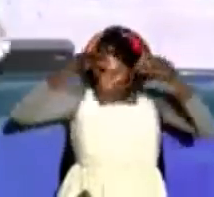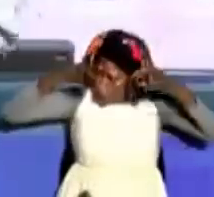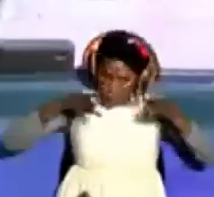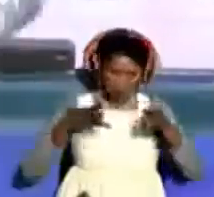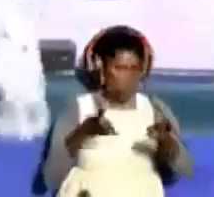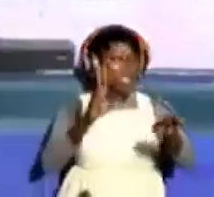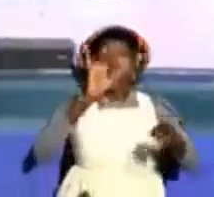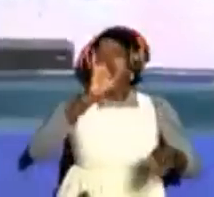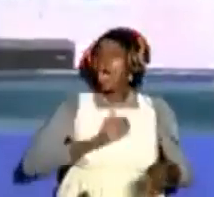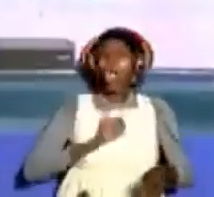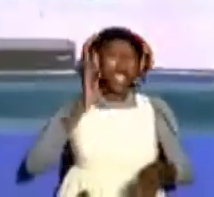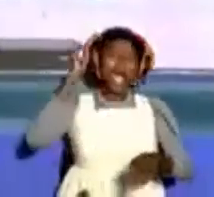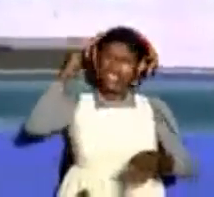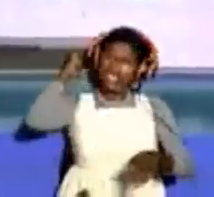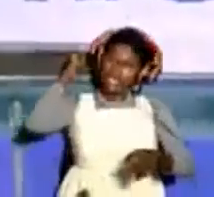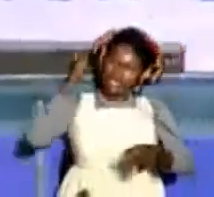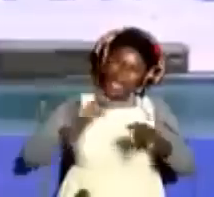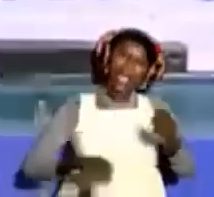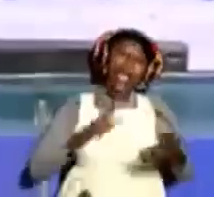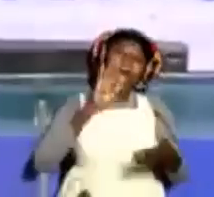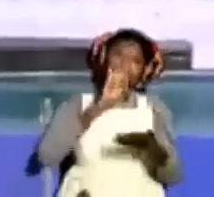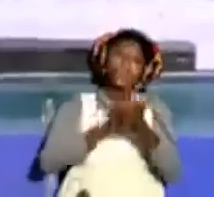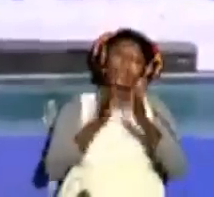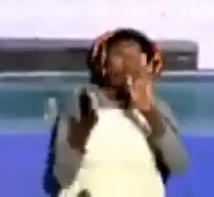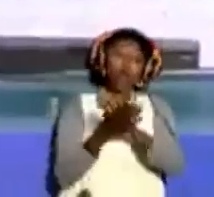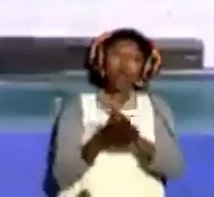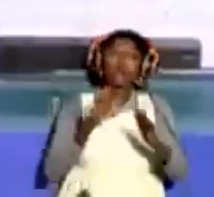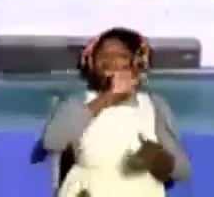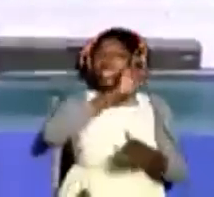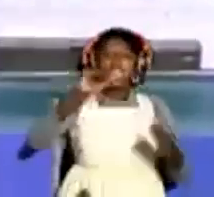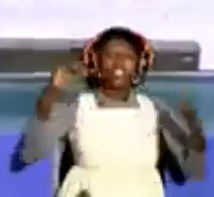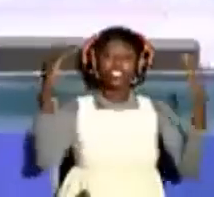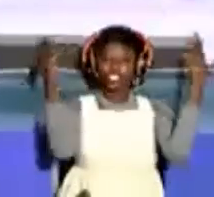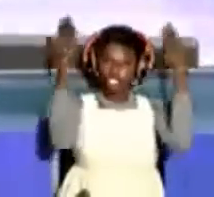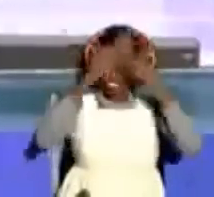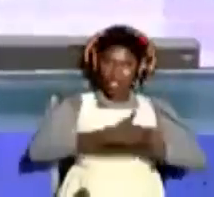I cannot become a shadow of what God wants me to be.